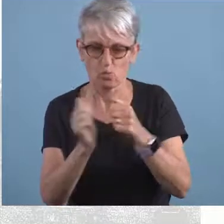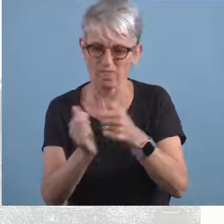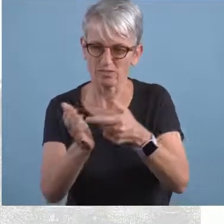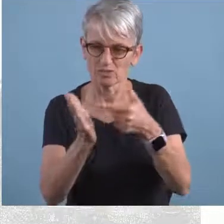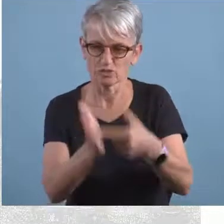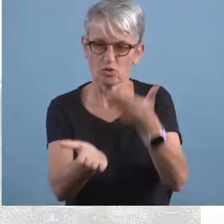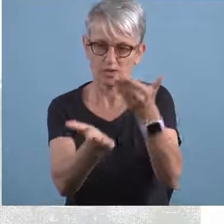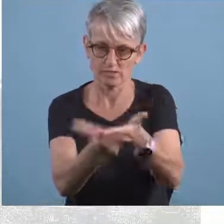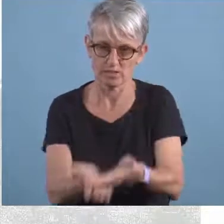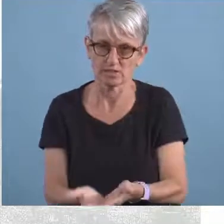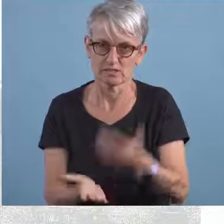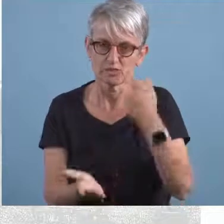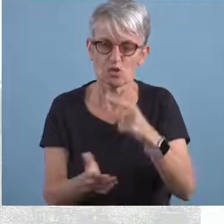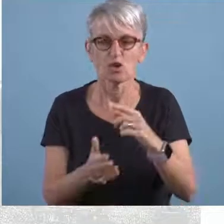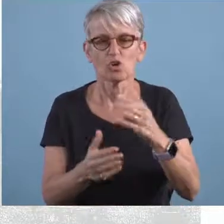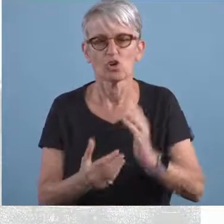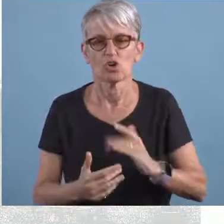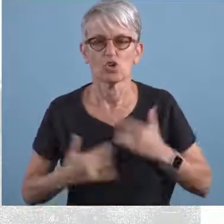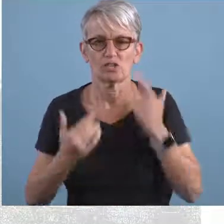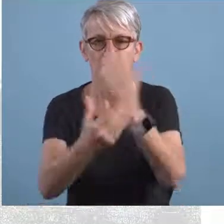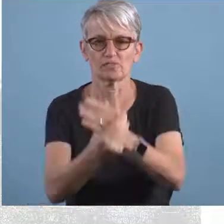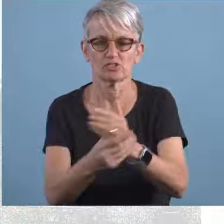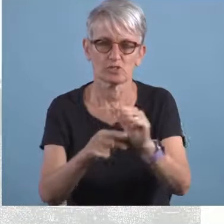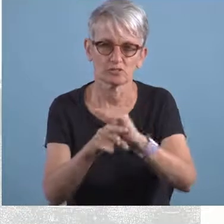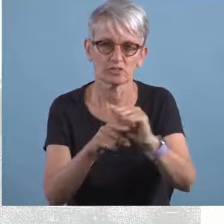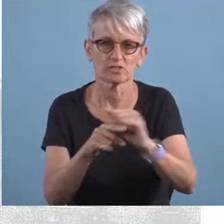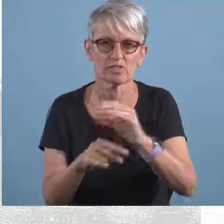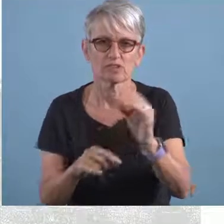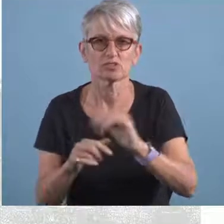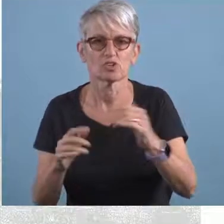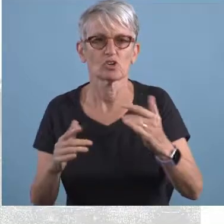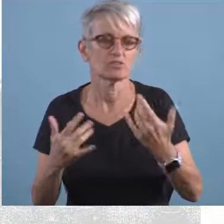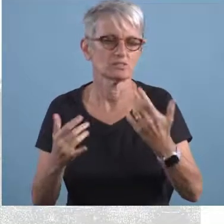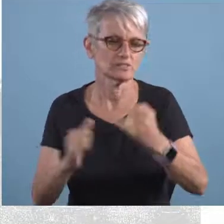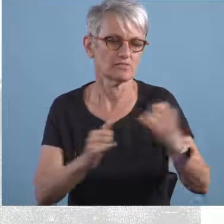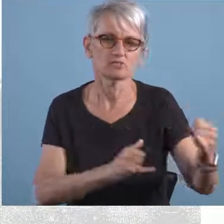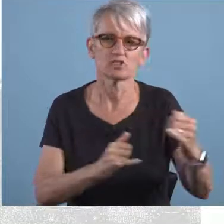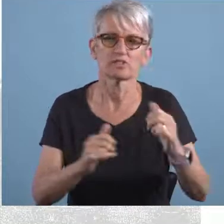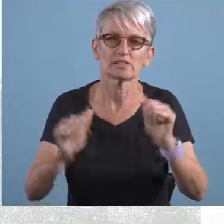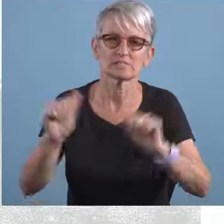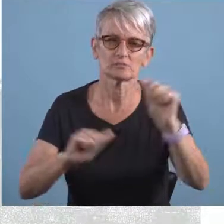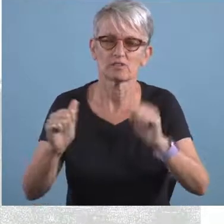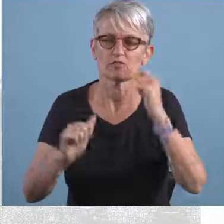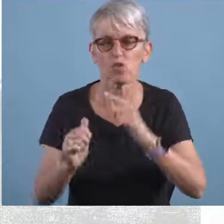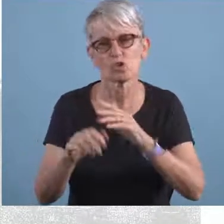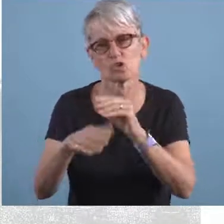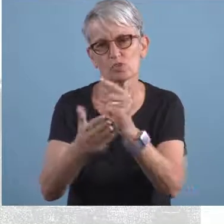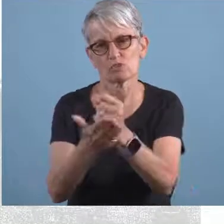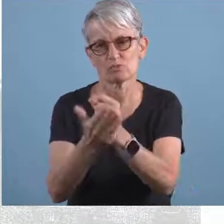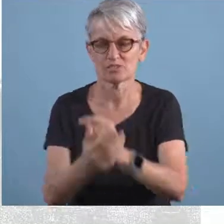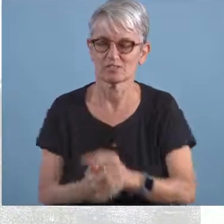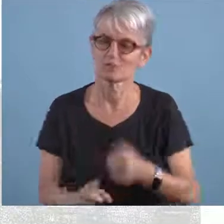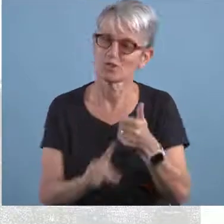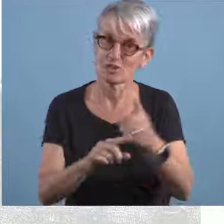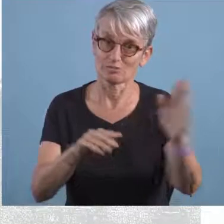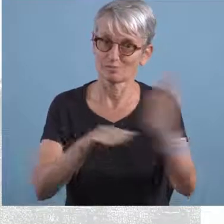intervention practices and the use of individualized assessments to inform treatment. She's a busy person.